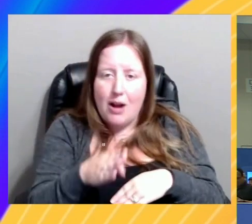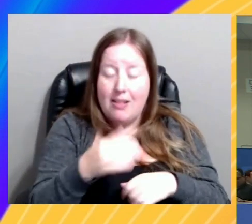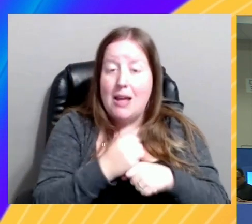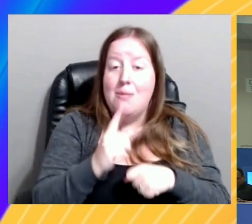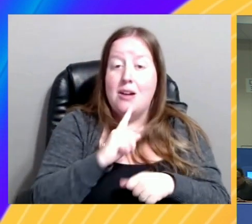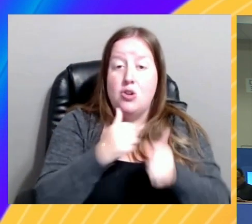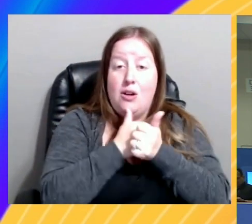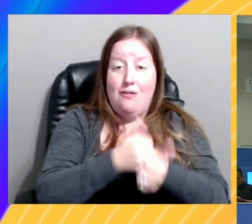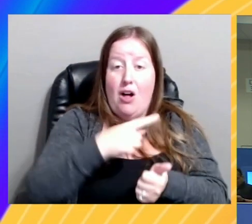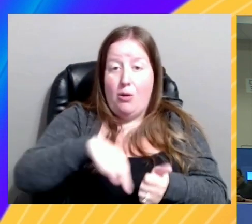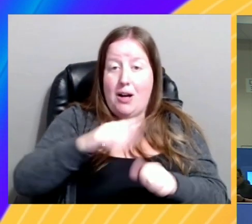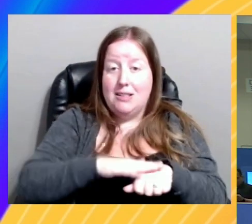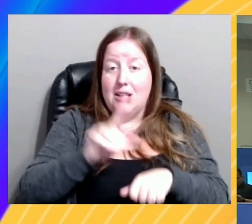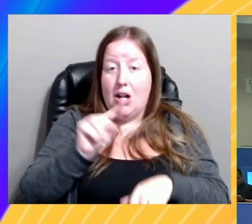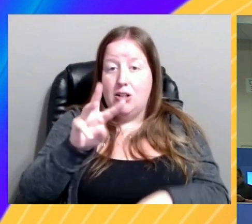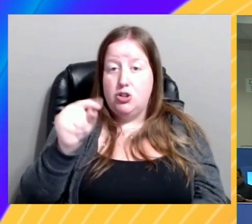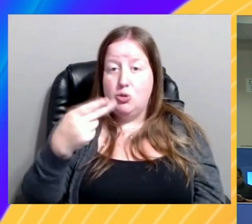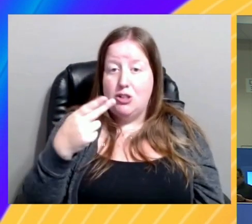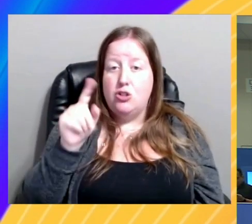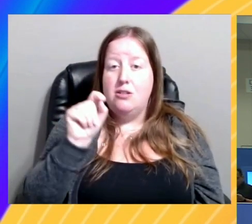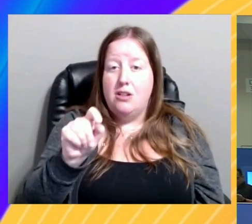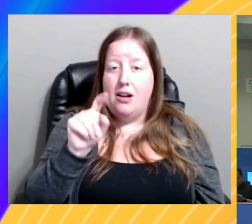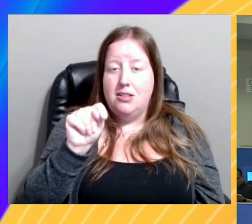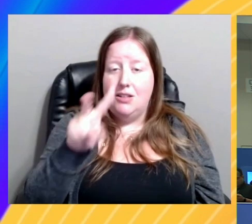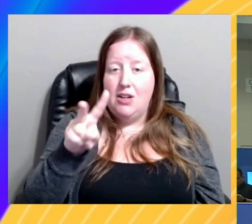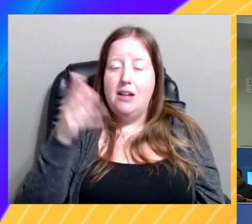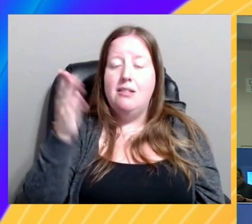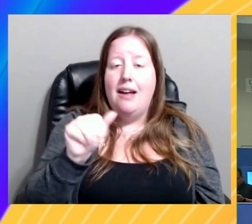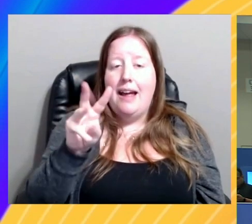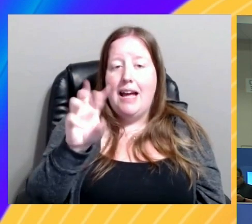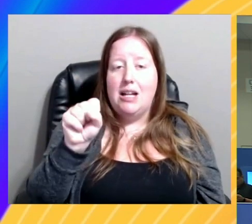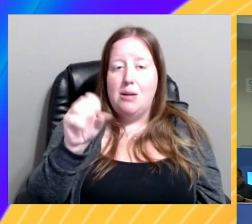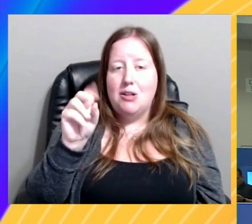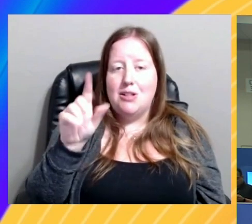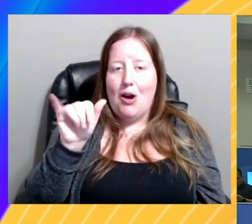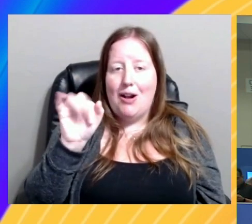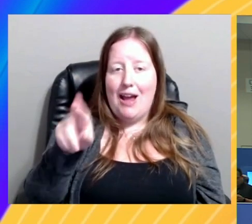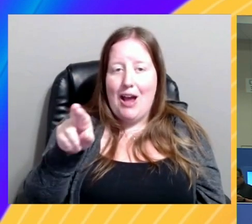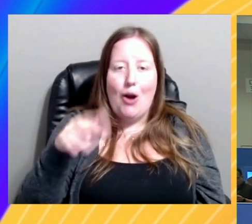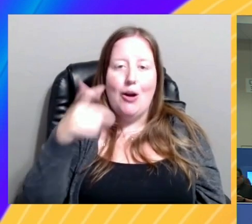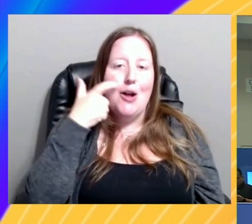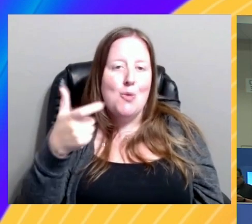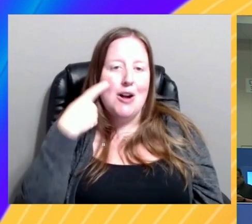on twitch.tv/AWS On Air. And stay tuned for more live